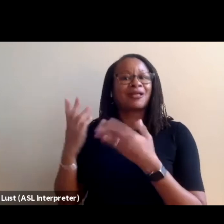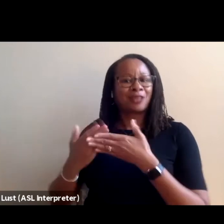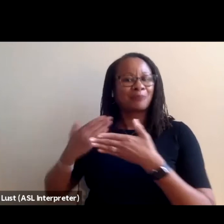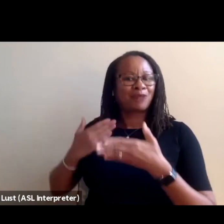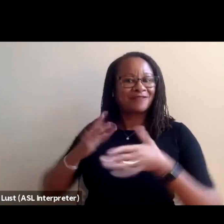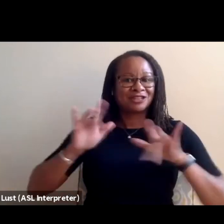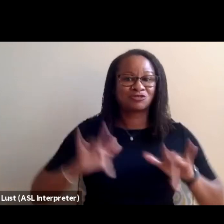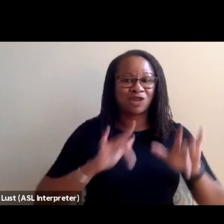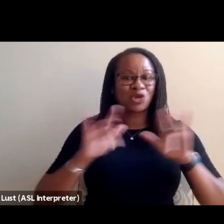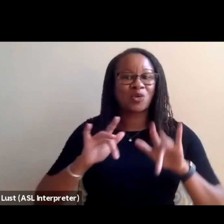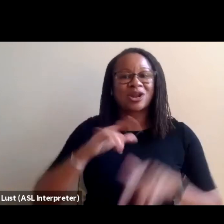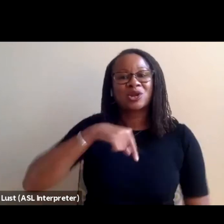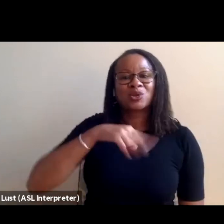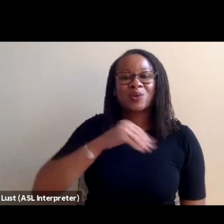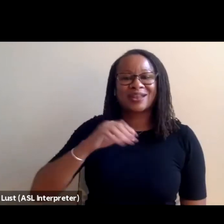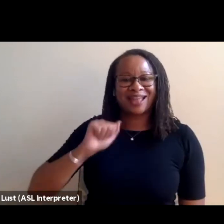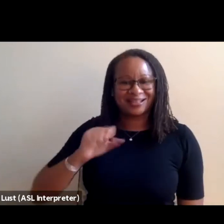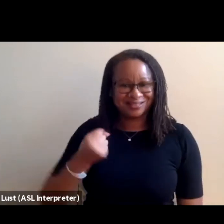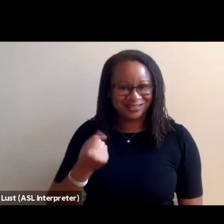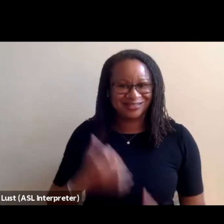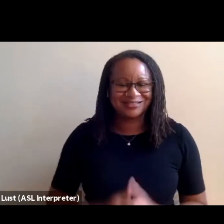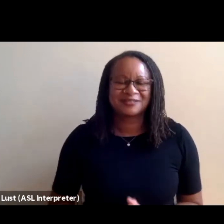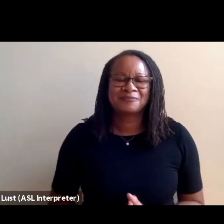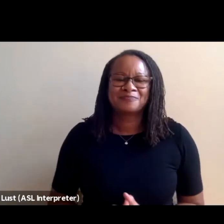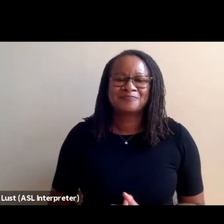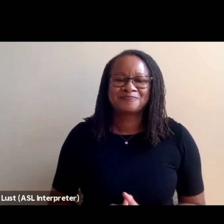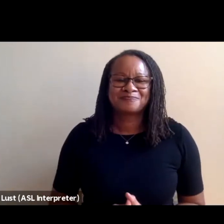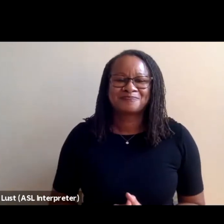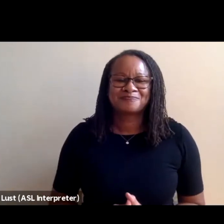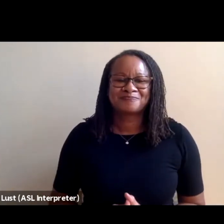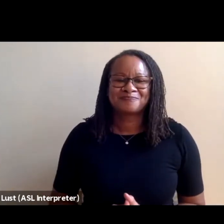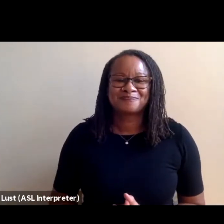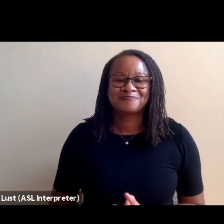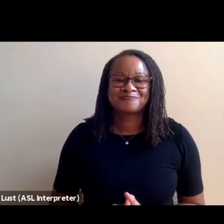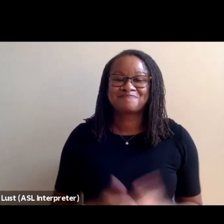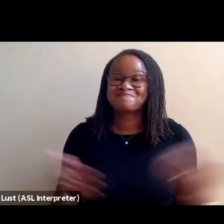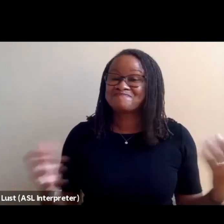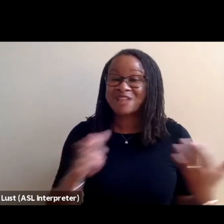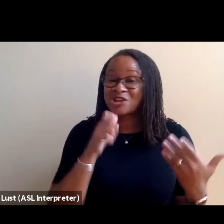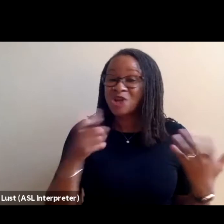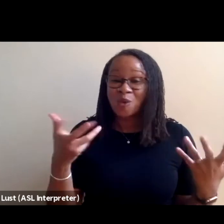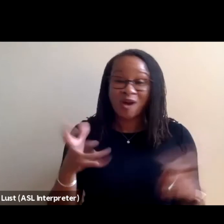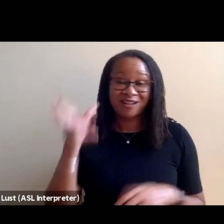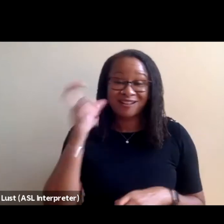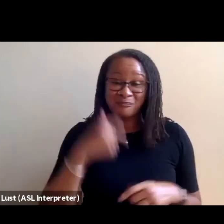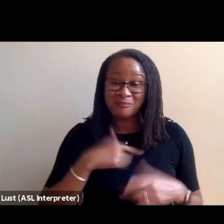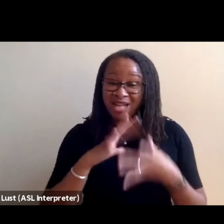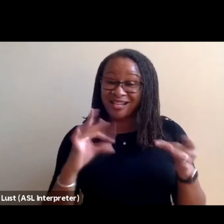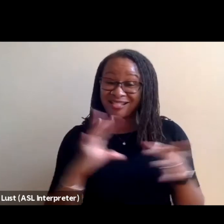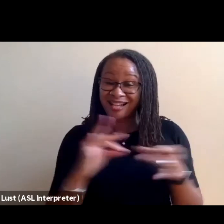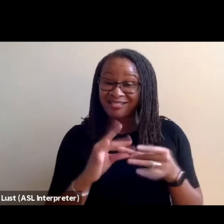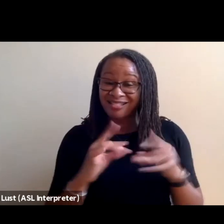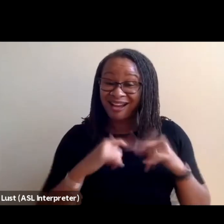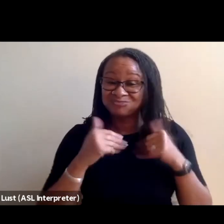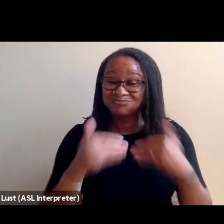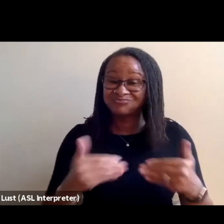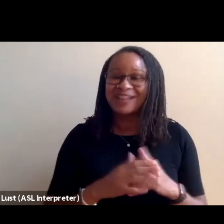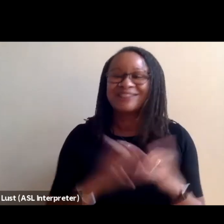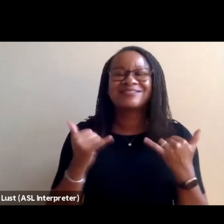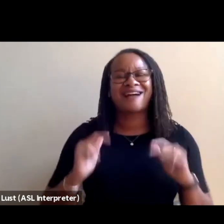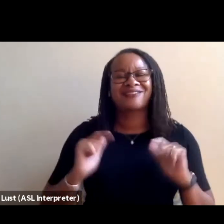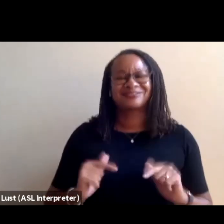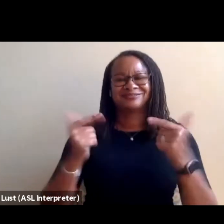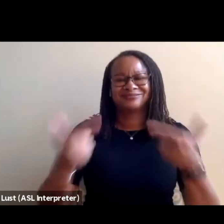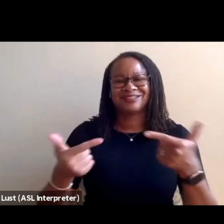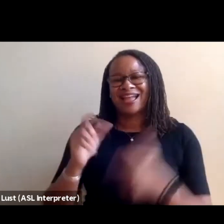recorded Q&As. But you're not here to hear from me. Let me hand things over to